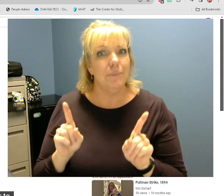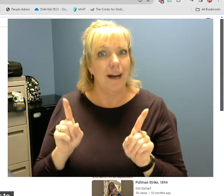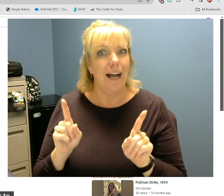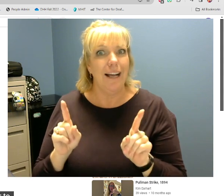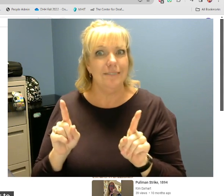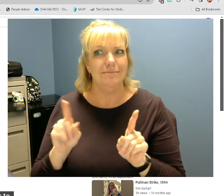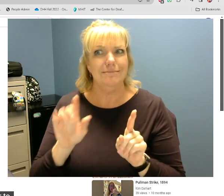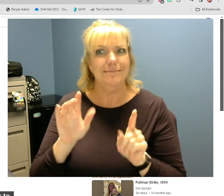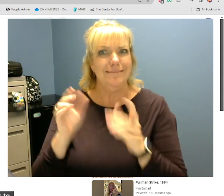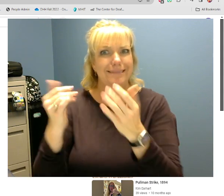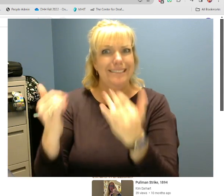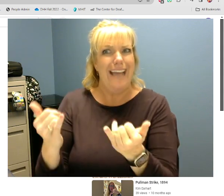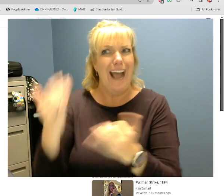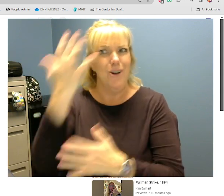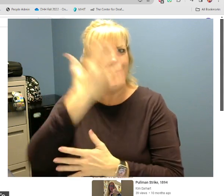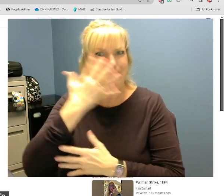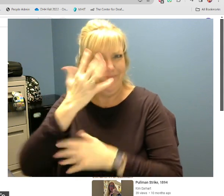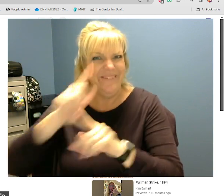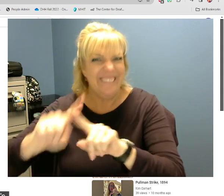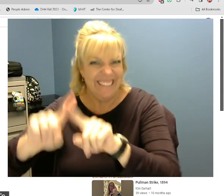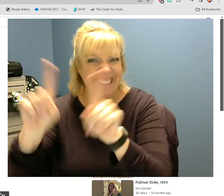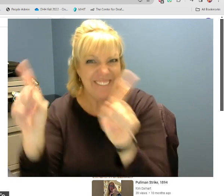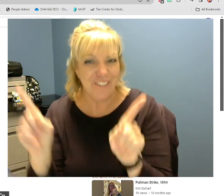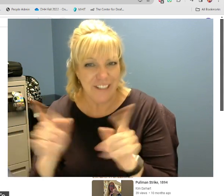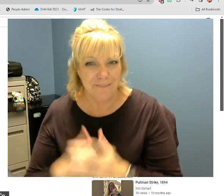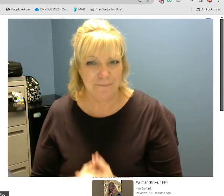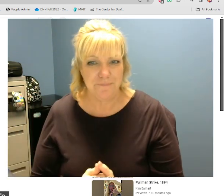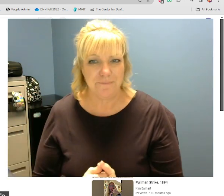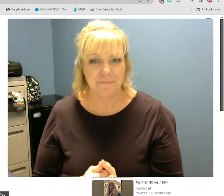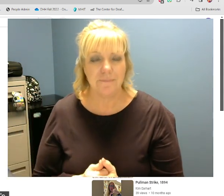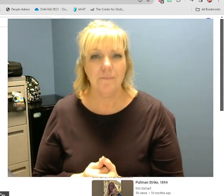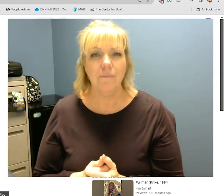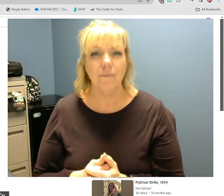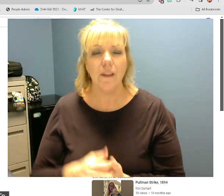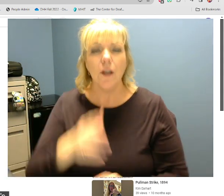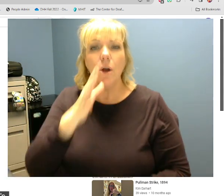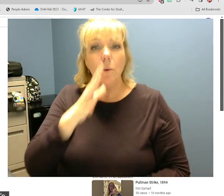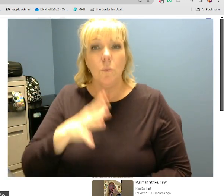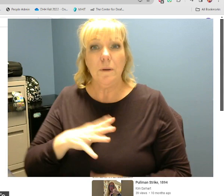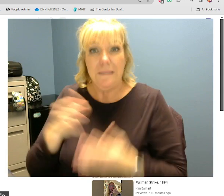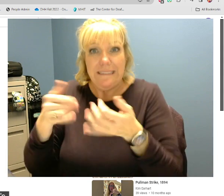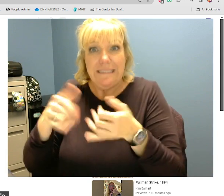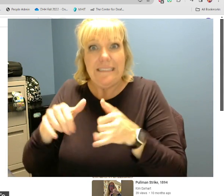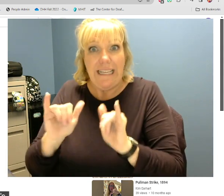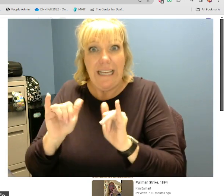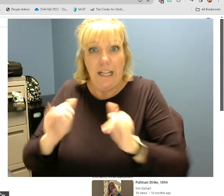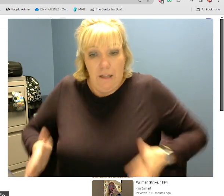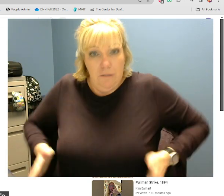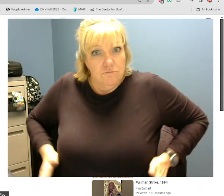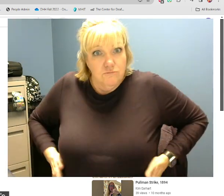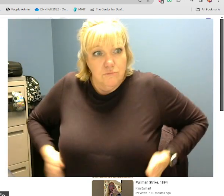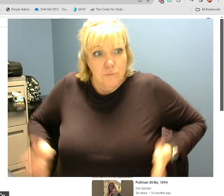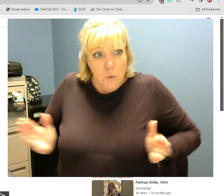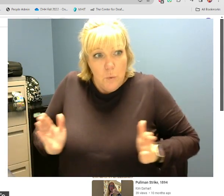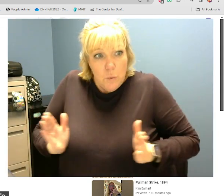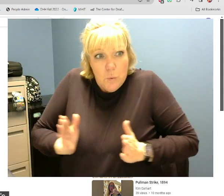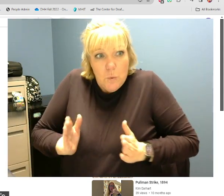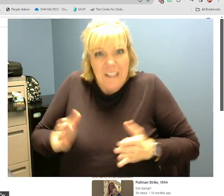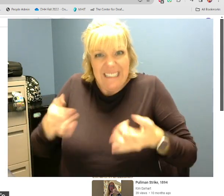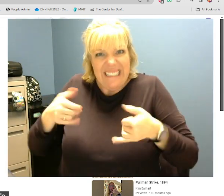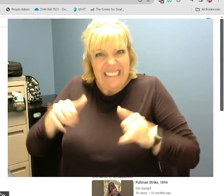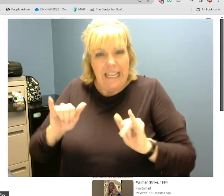pretty different. And they still have those small waist, but there's